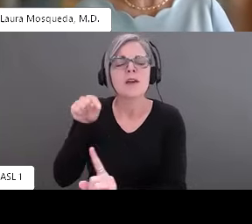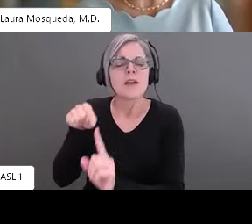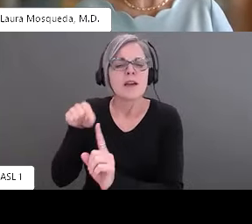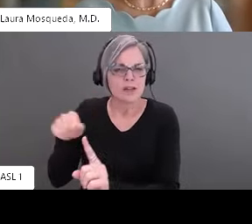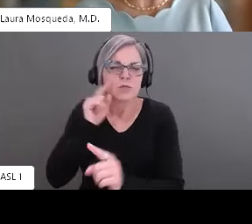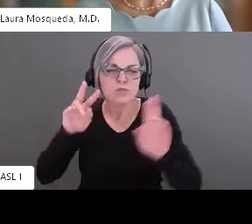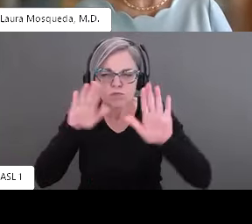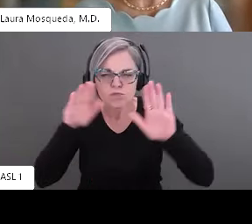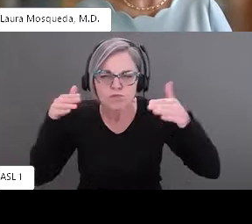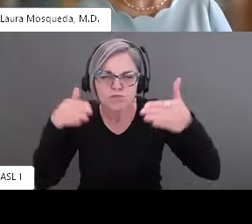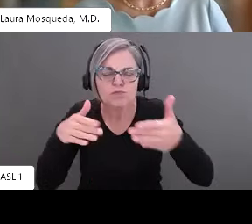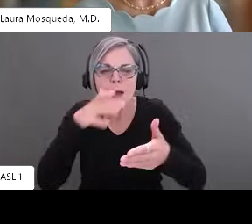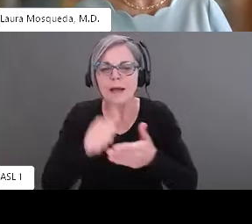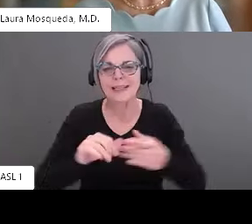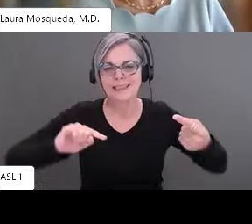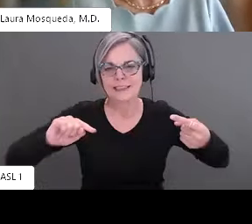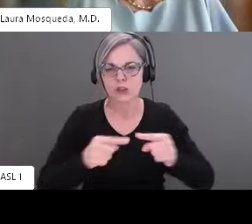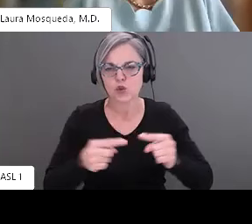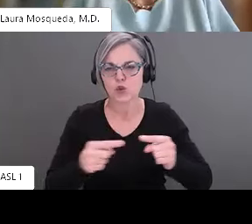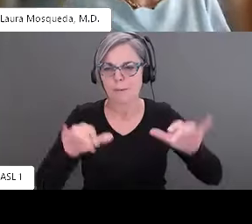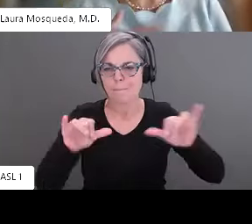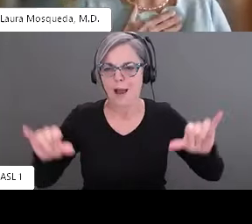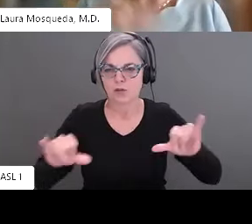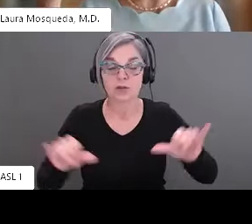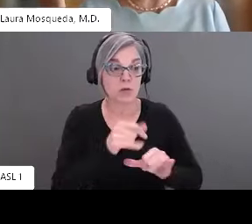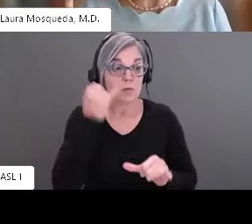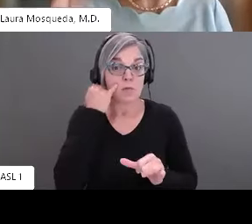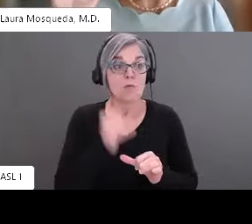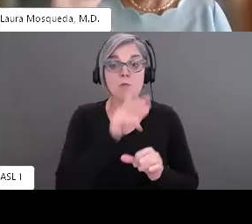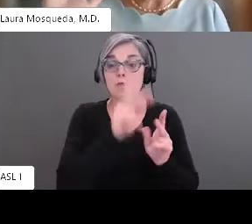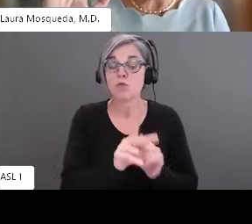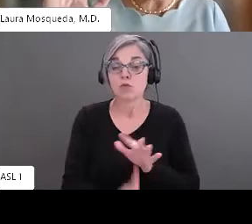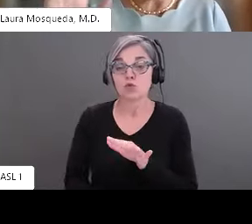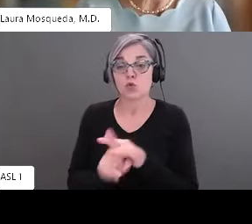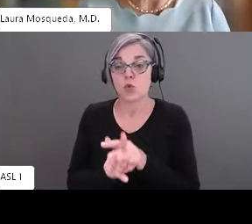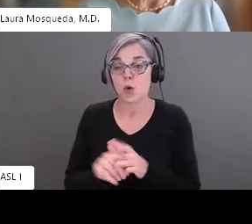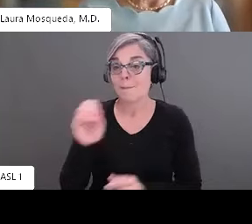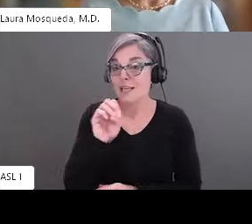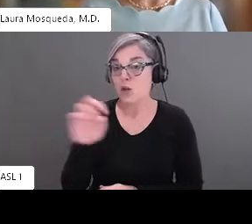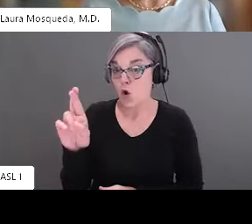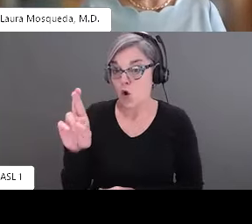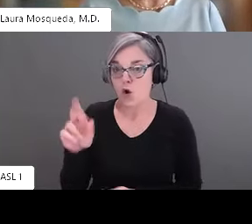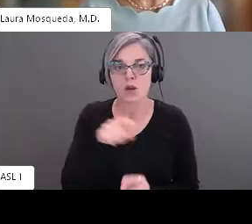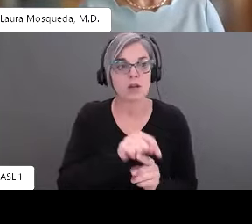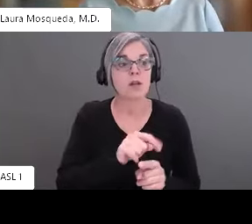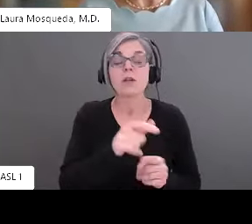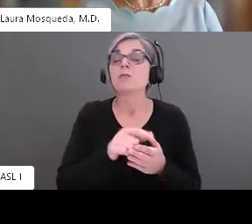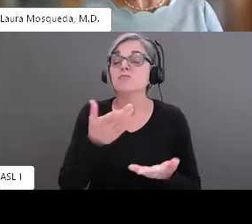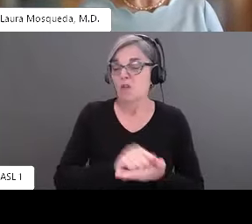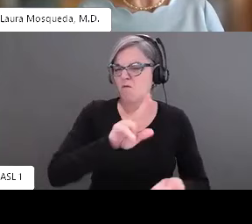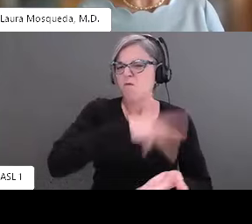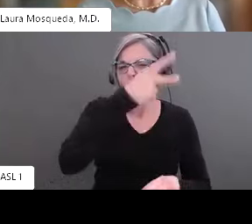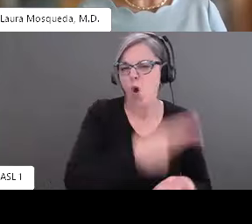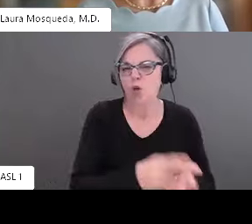who come into the emergency room due to a fall, just an innocent fall, nobody pushed them, versus